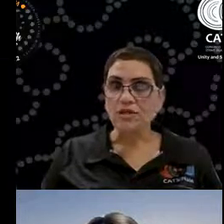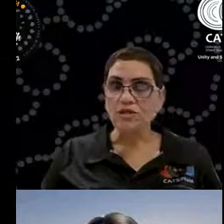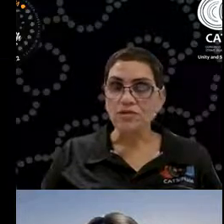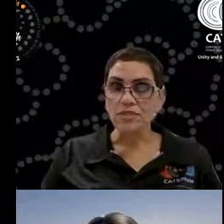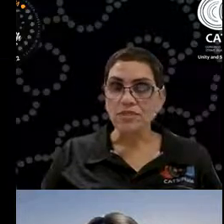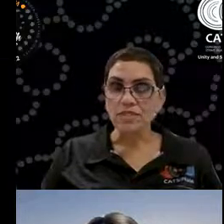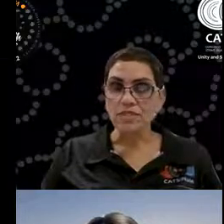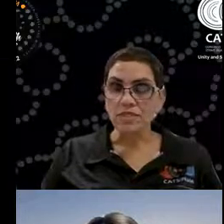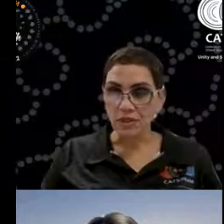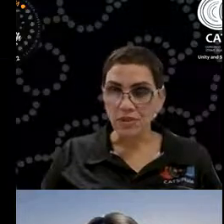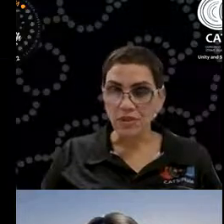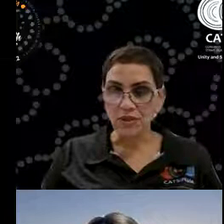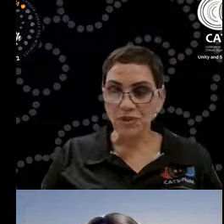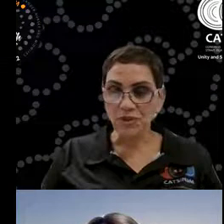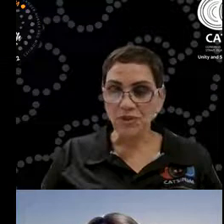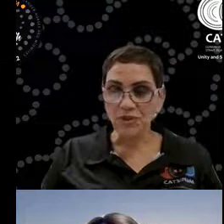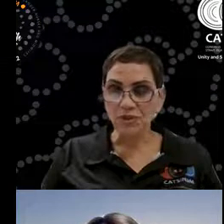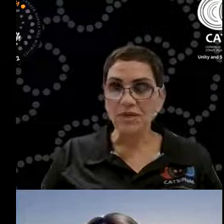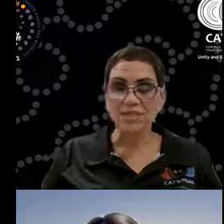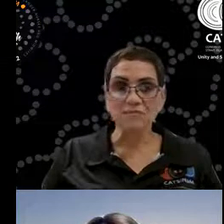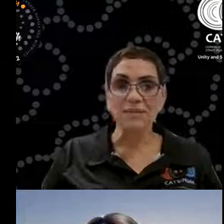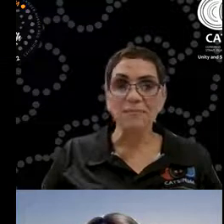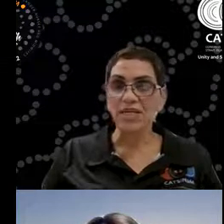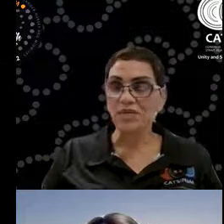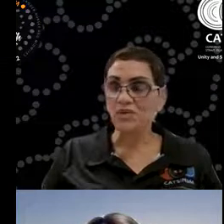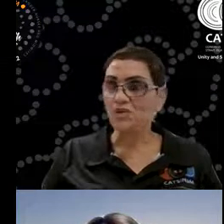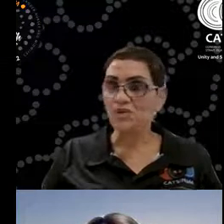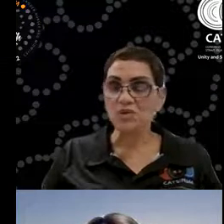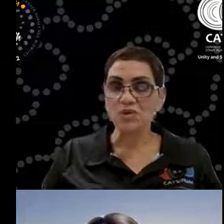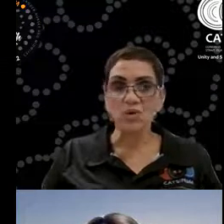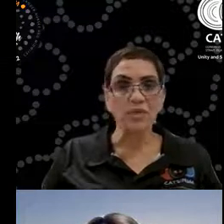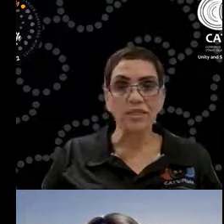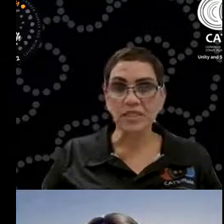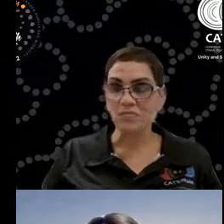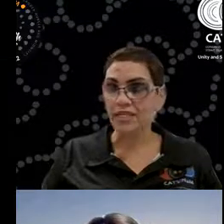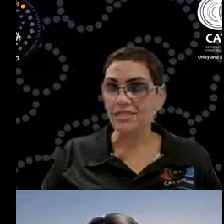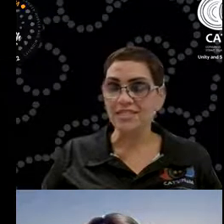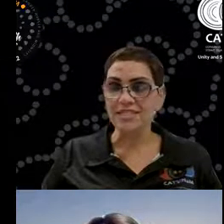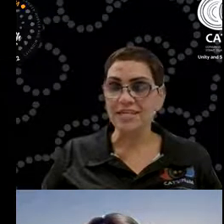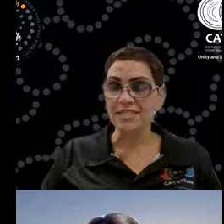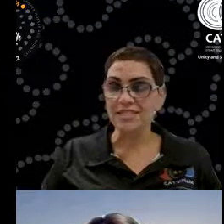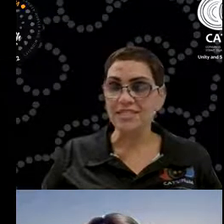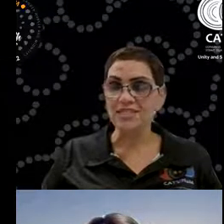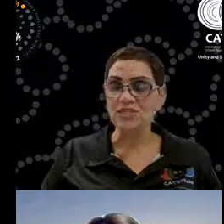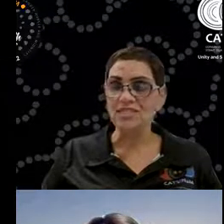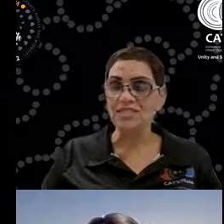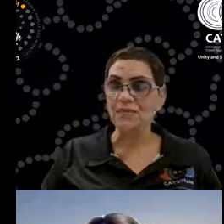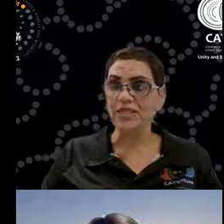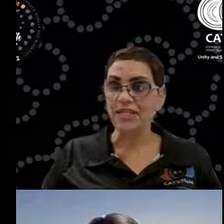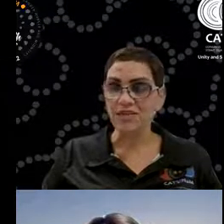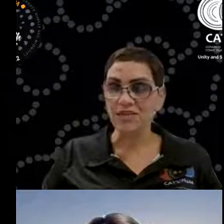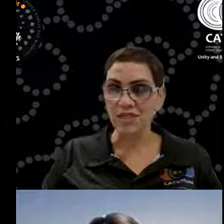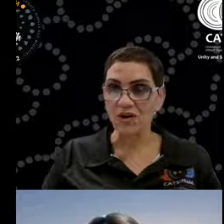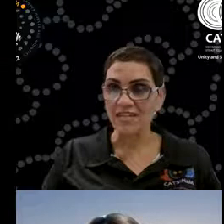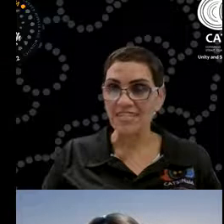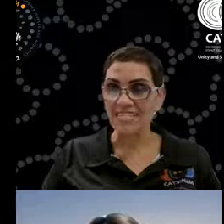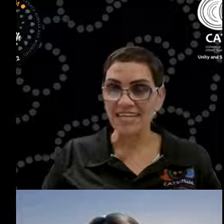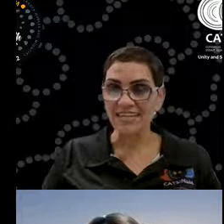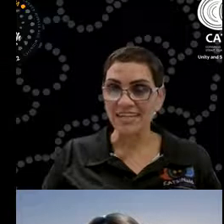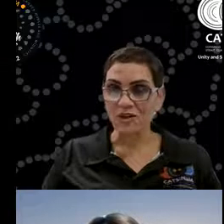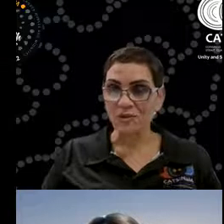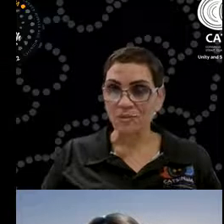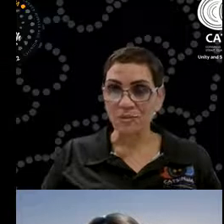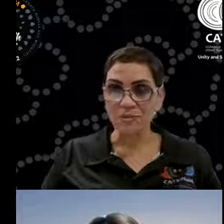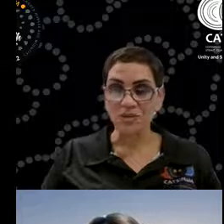demonstrating, cultural safety and cultural humility has to be embedded across all of these practice standards, and it's not something that you